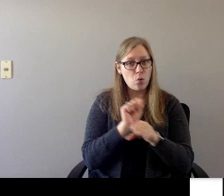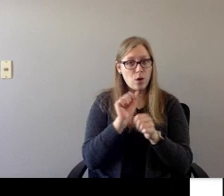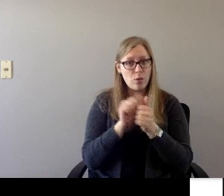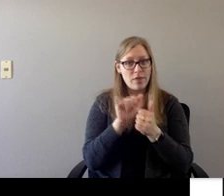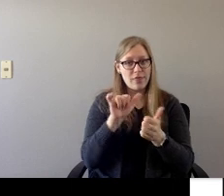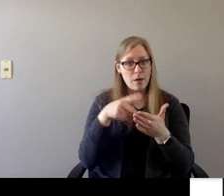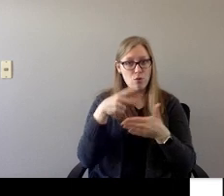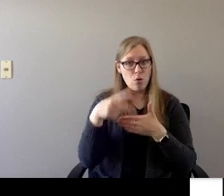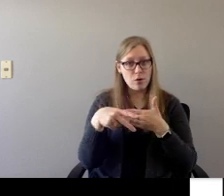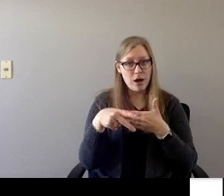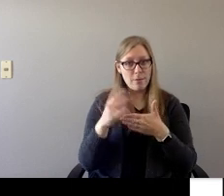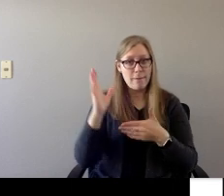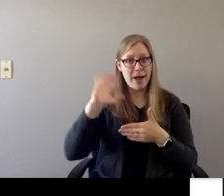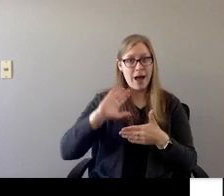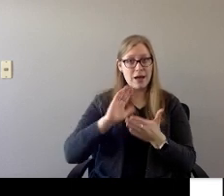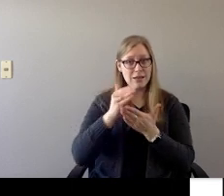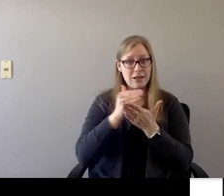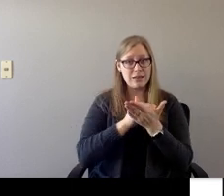number